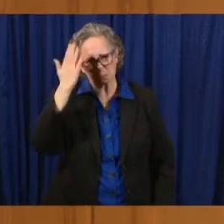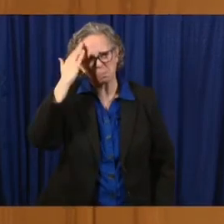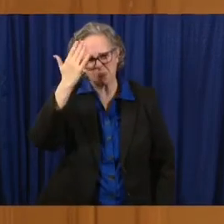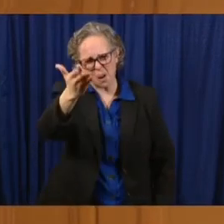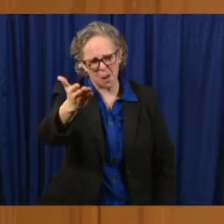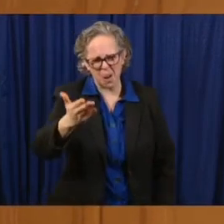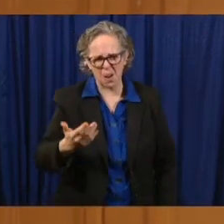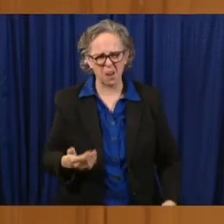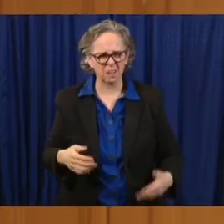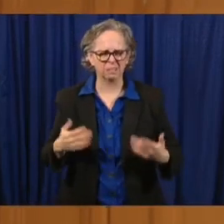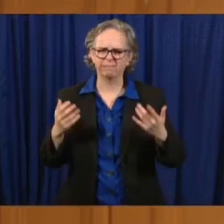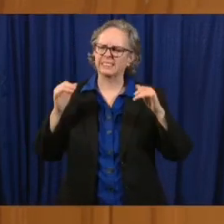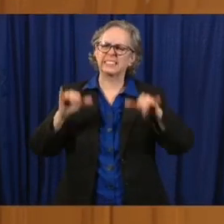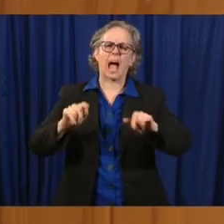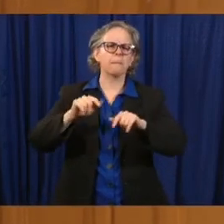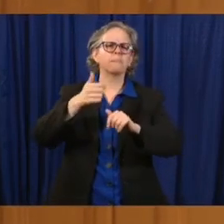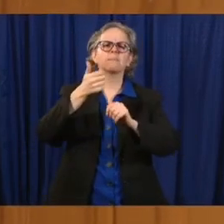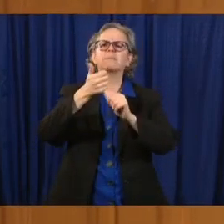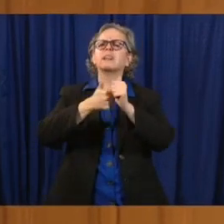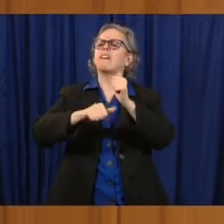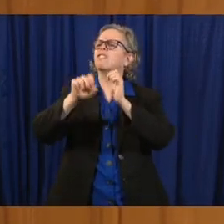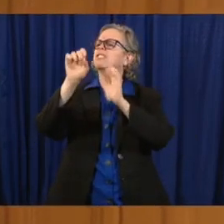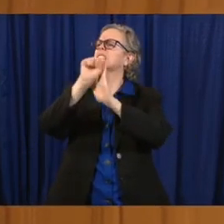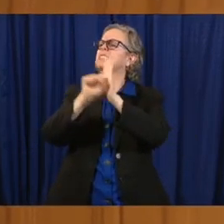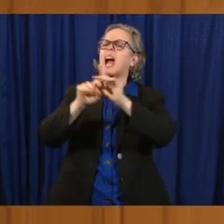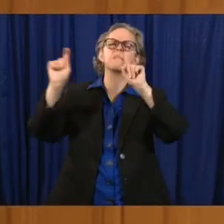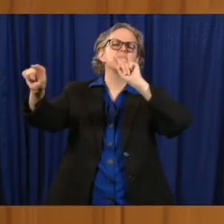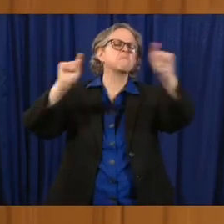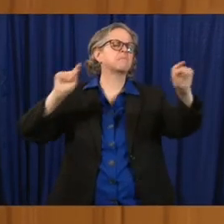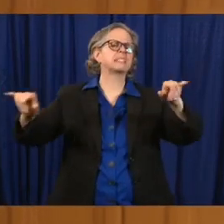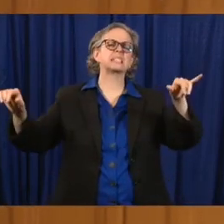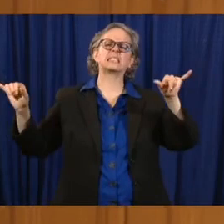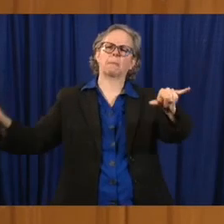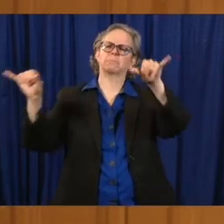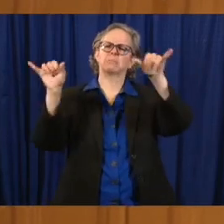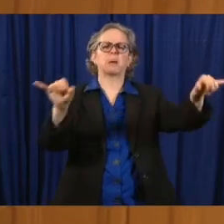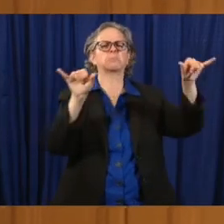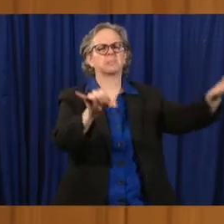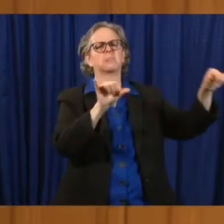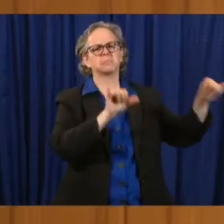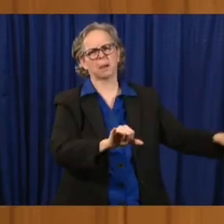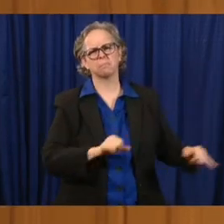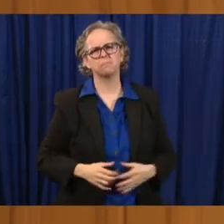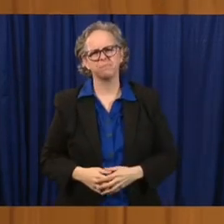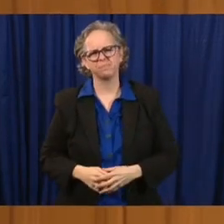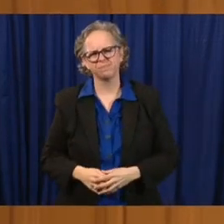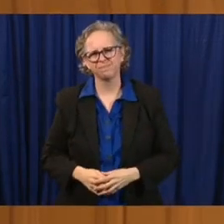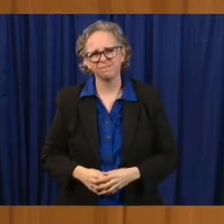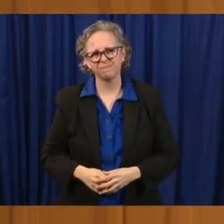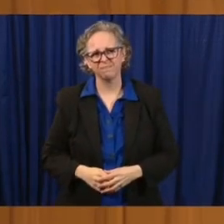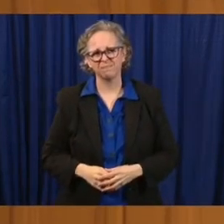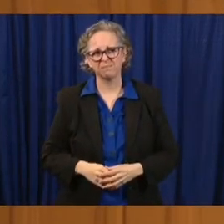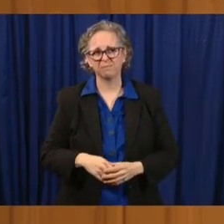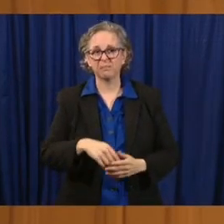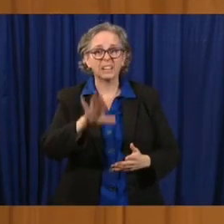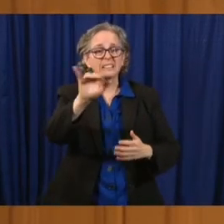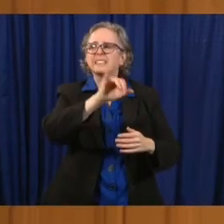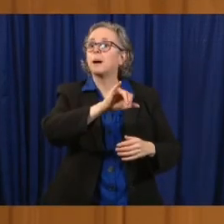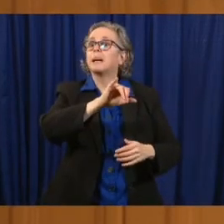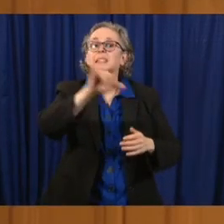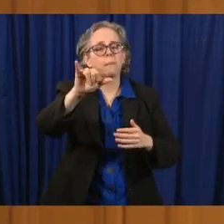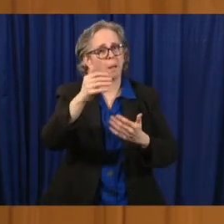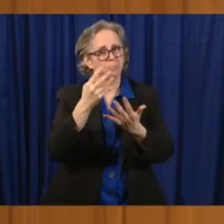everywhere around this country. Once again, similar to our prisons, we have some great leadership who've been working all along. We don't talk